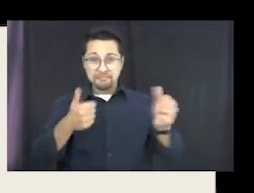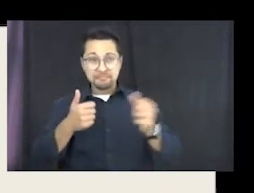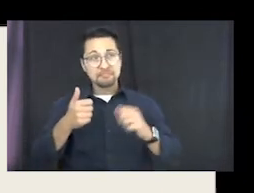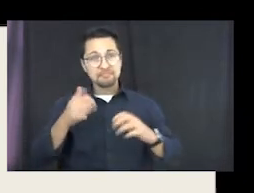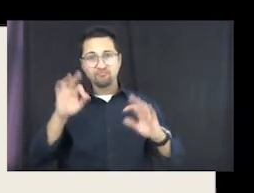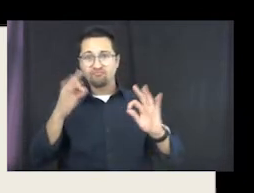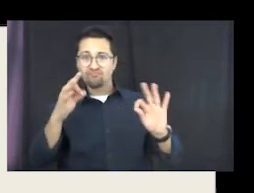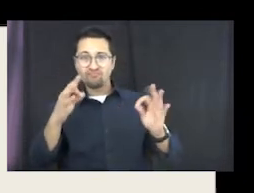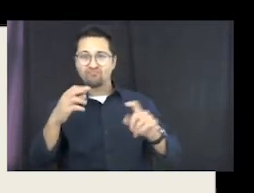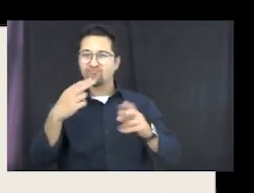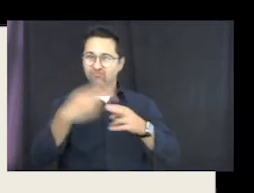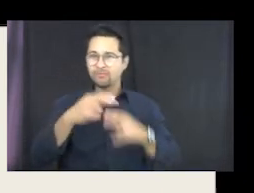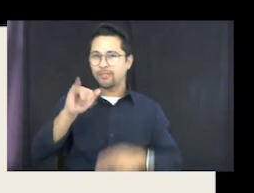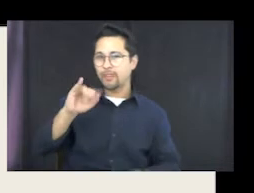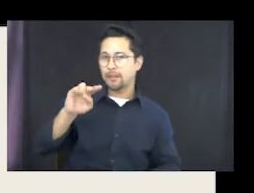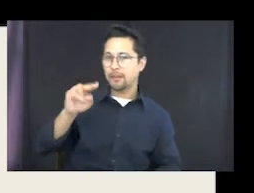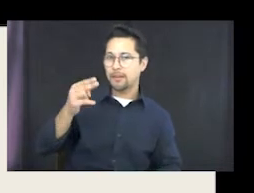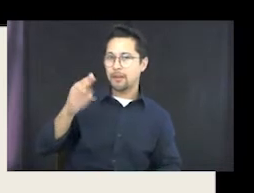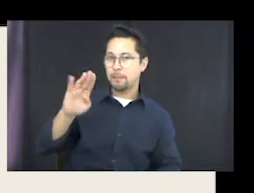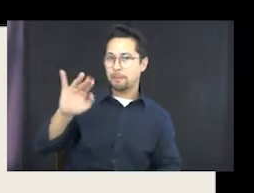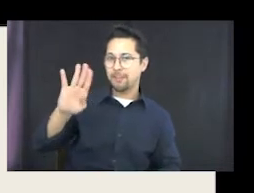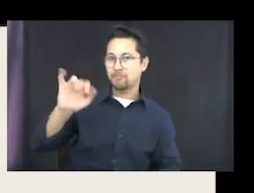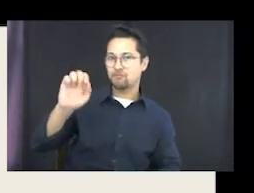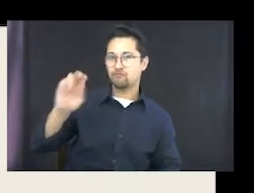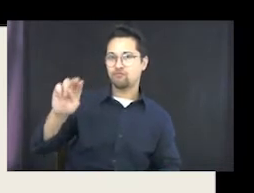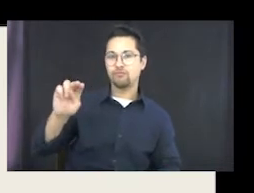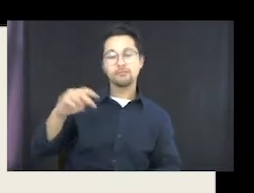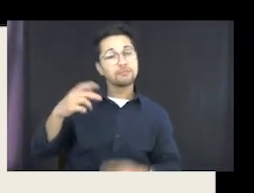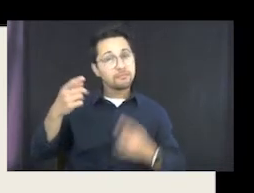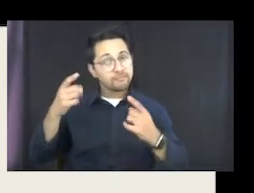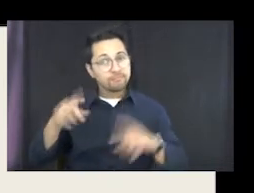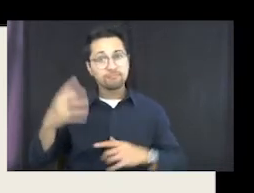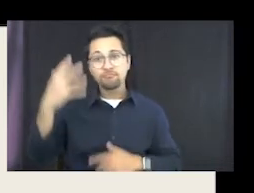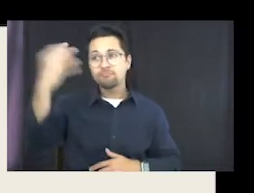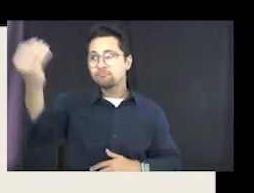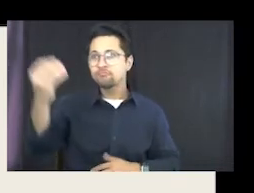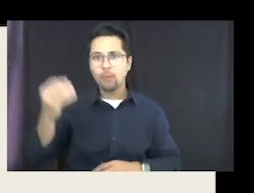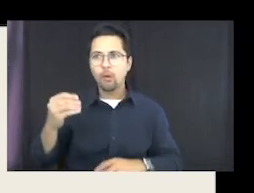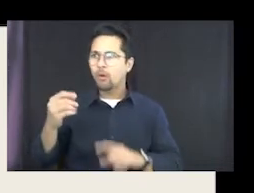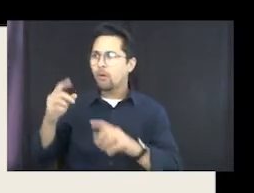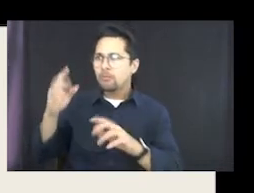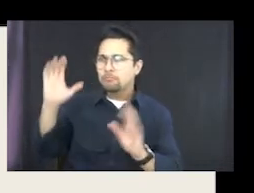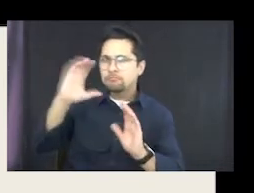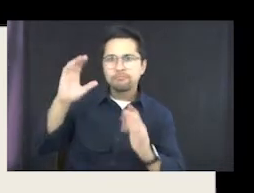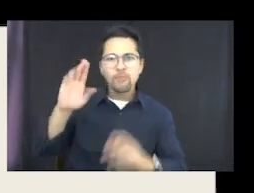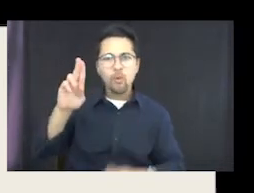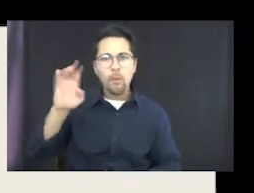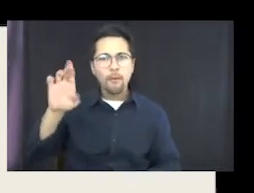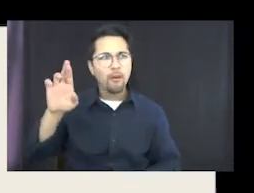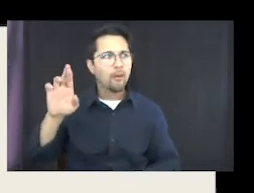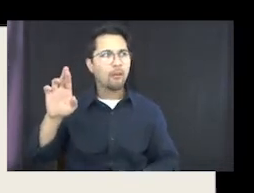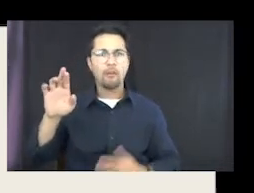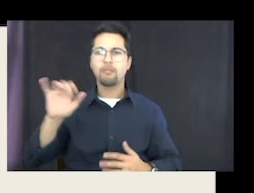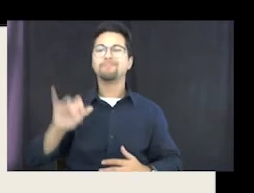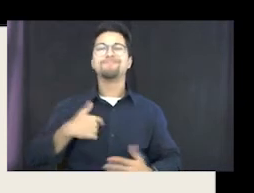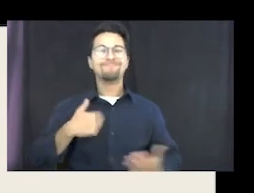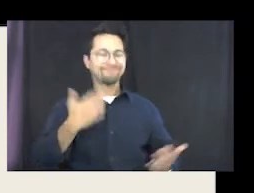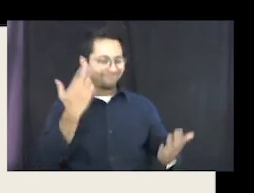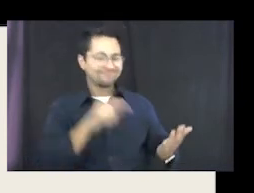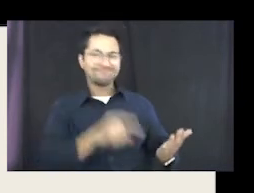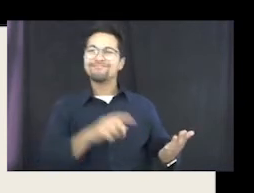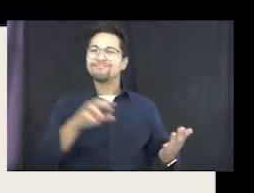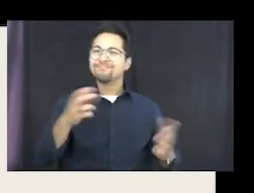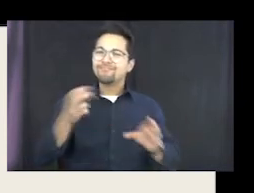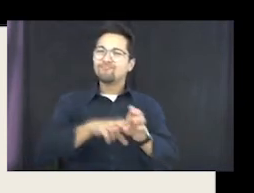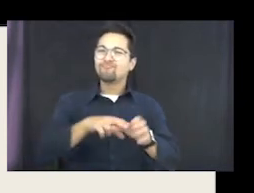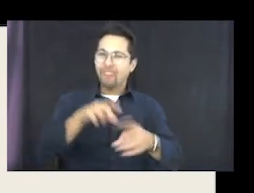distraction is your inhibition. As you walk outside, you don't see your Uber, and then you realize, the ride was canceled.